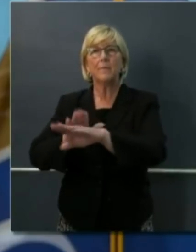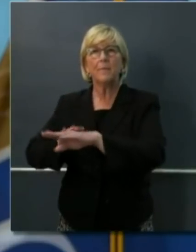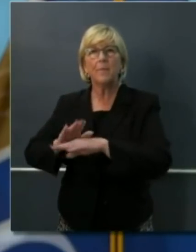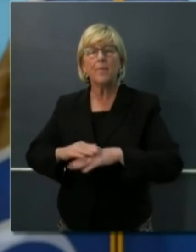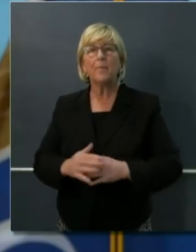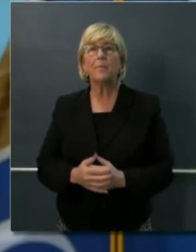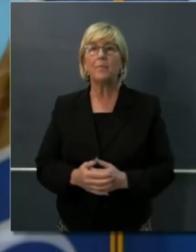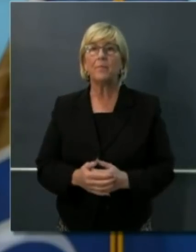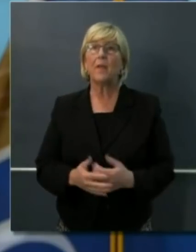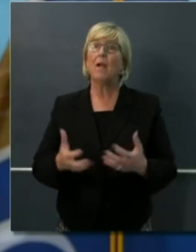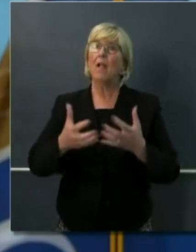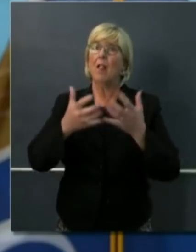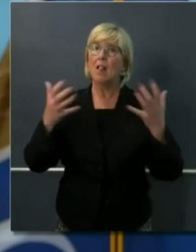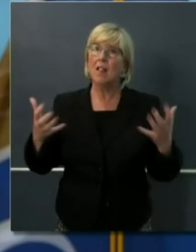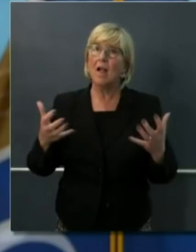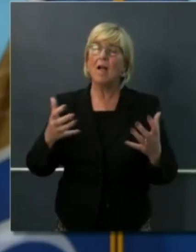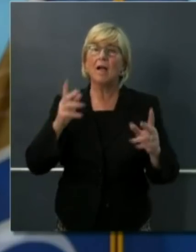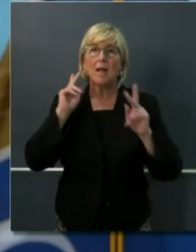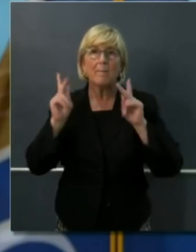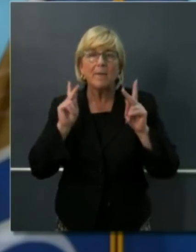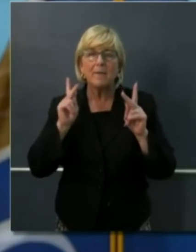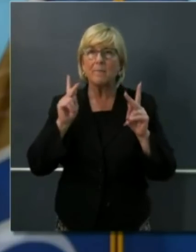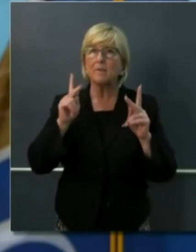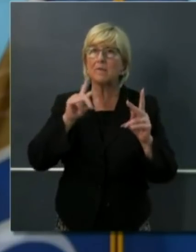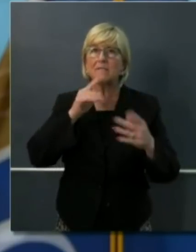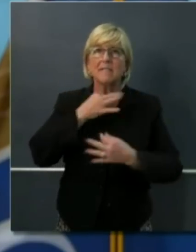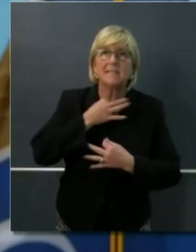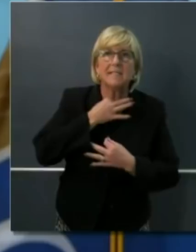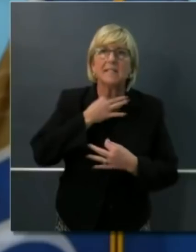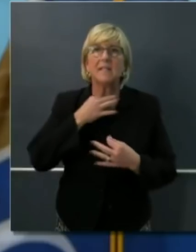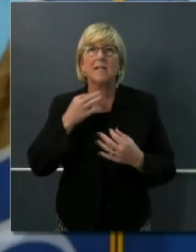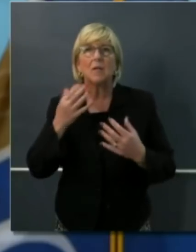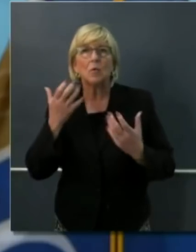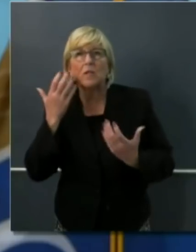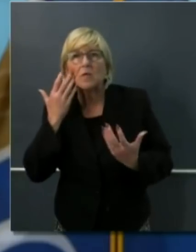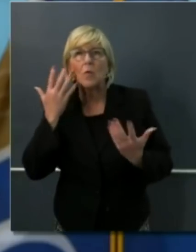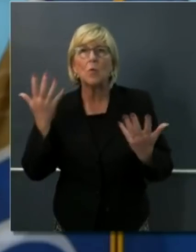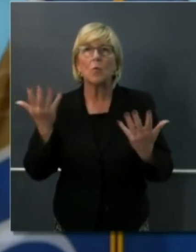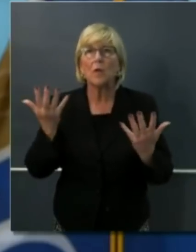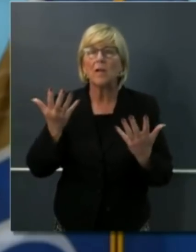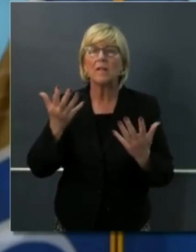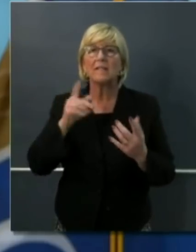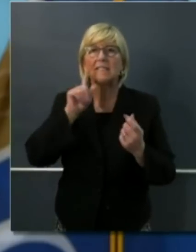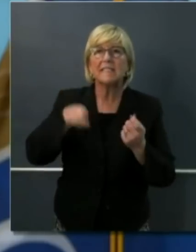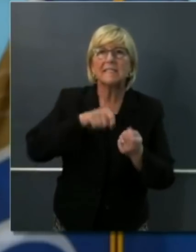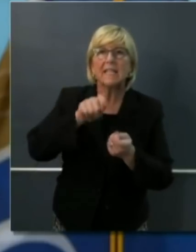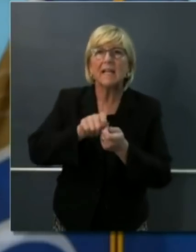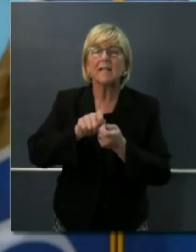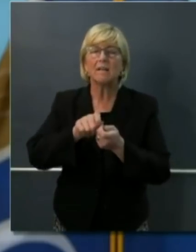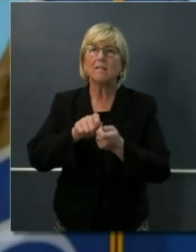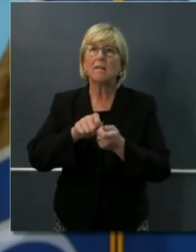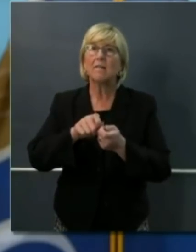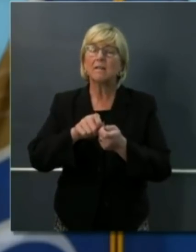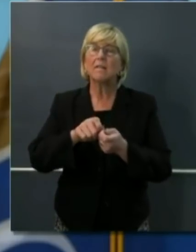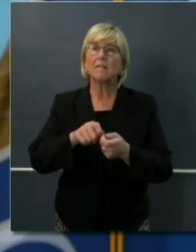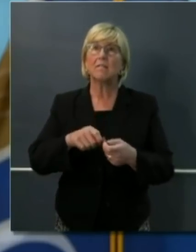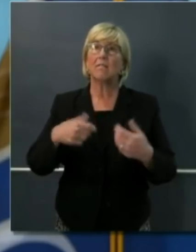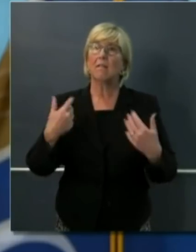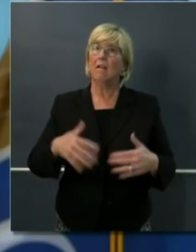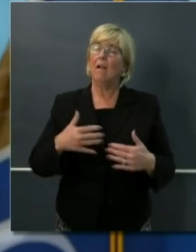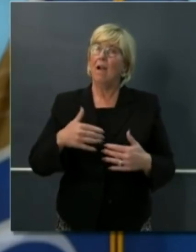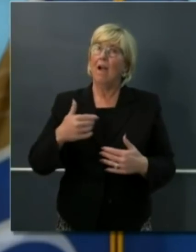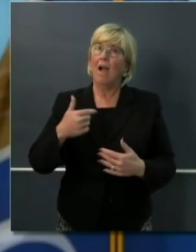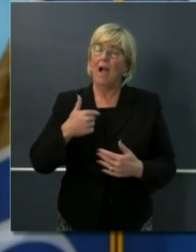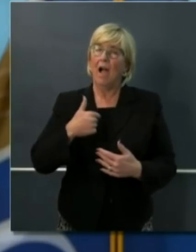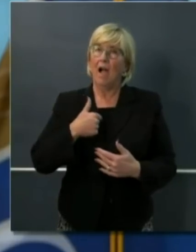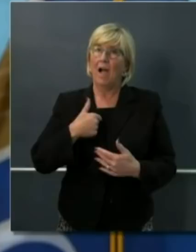A lot of energy, a lot of enthusiasm in this space. I share that energy and share that enthusiasm, demonstrably so, with